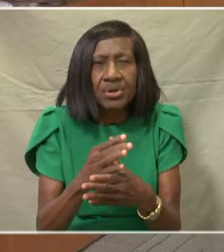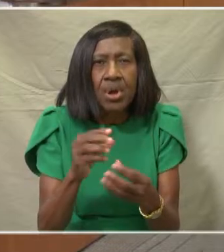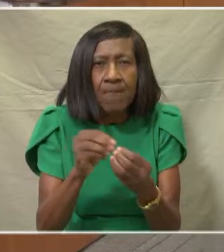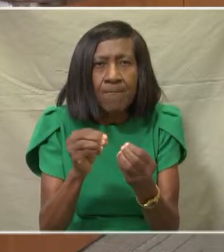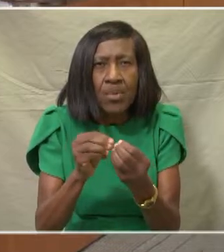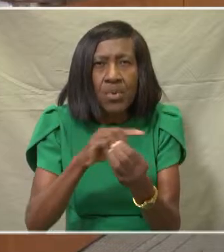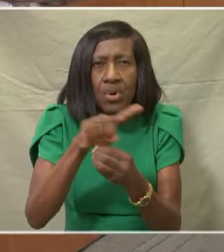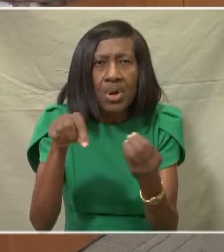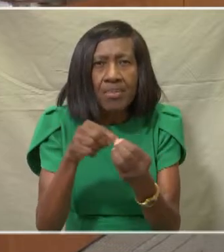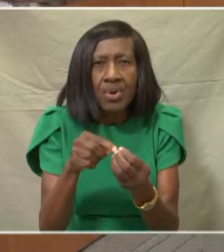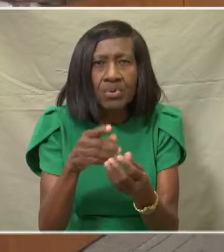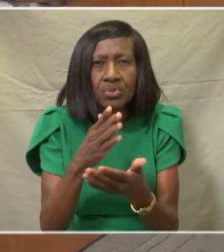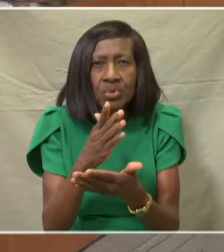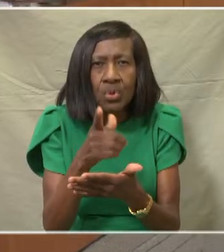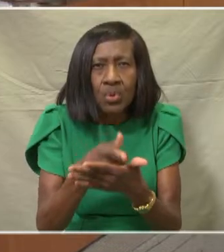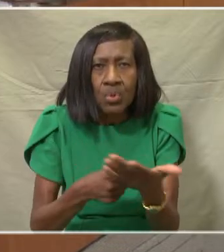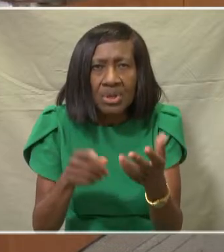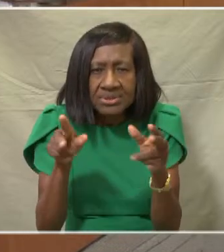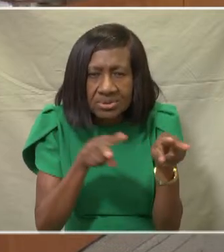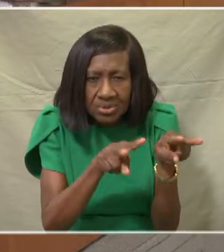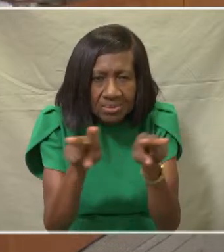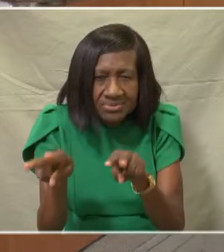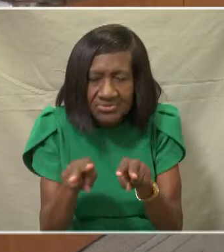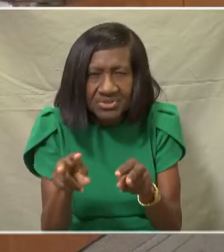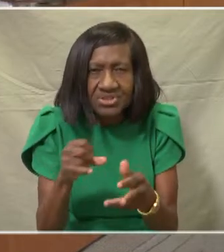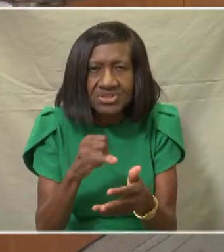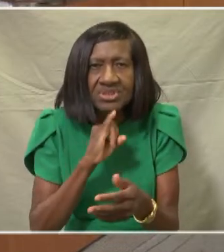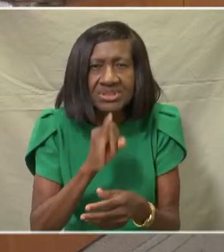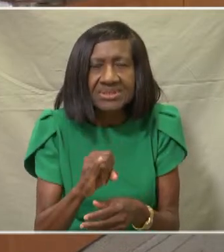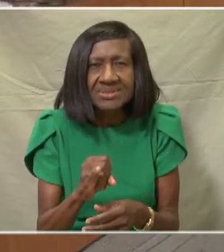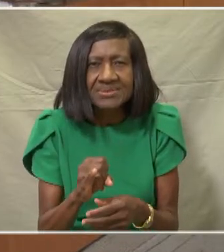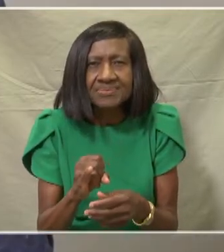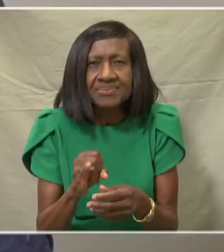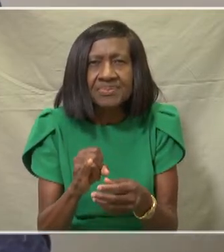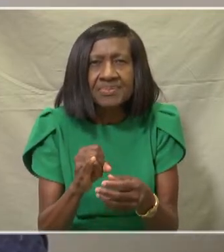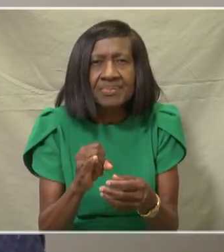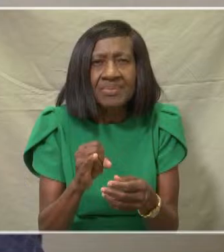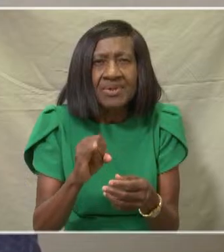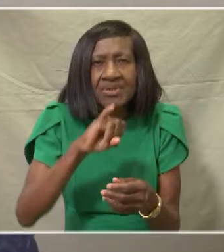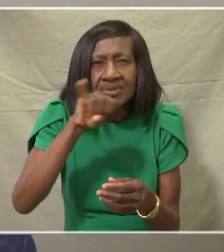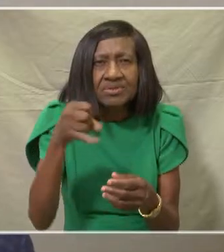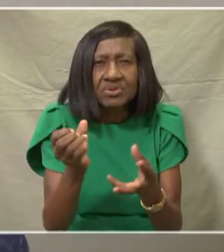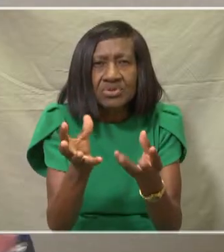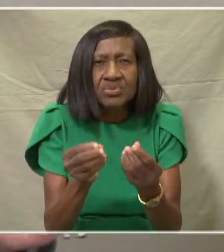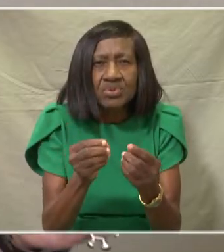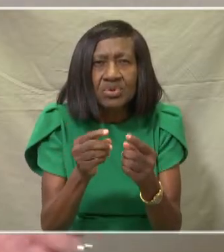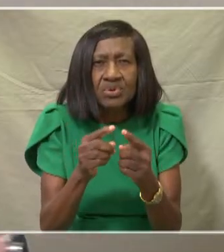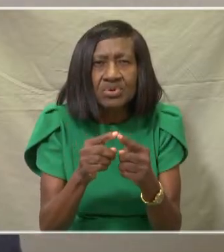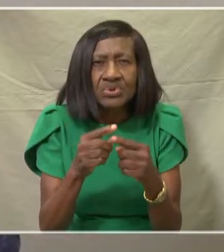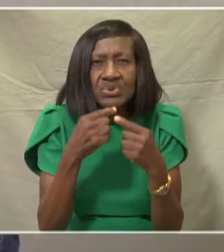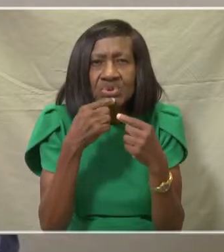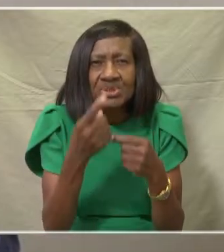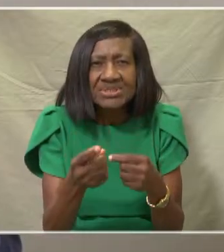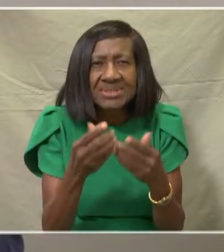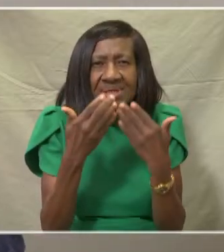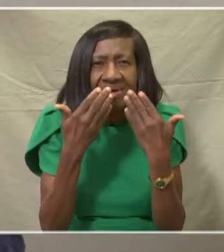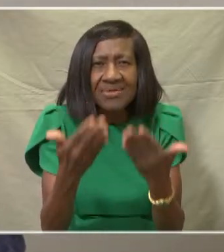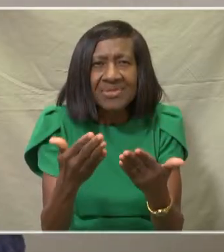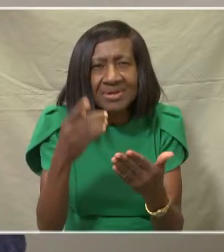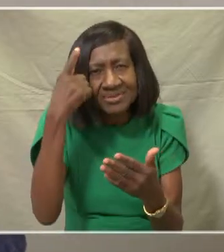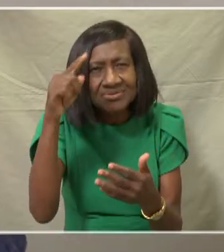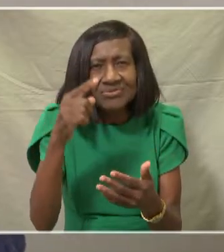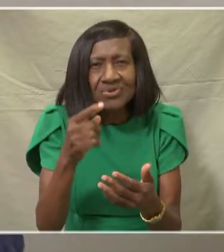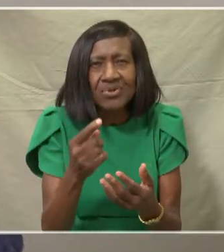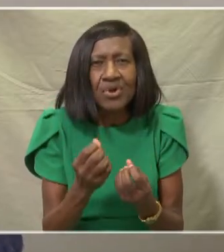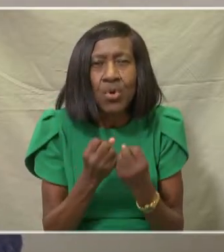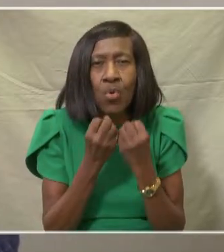maybe what it's not. Anne, take over. Great, thank you very much, Rob. And I just want to add my thanks to viewers for the warm welcome